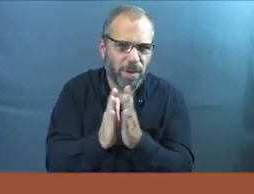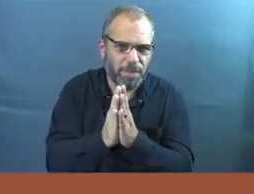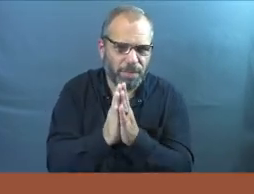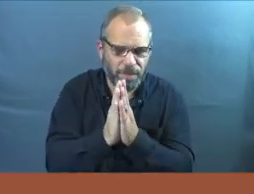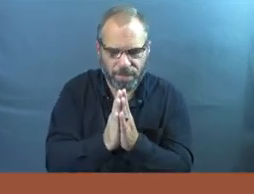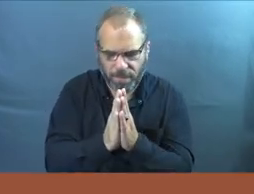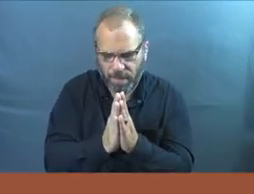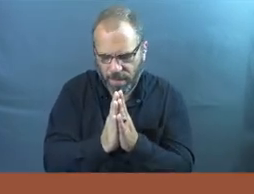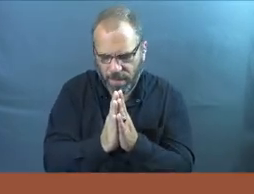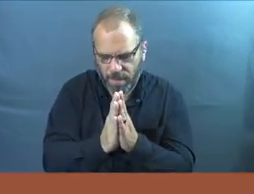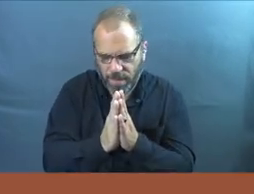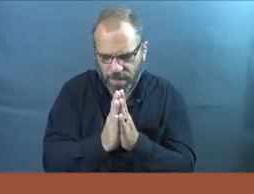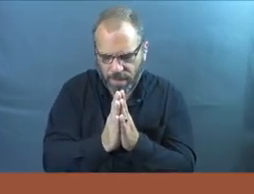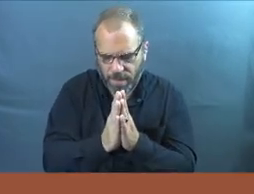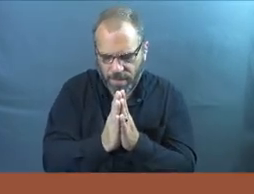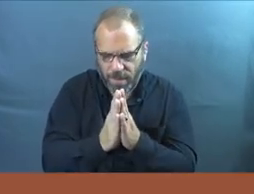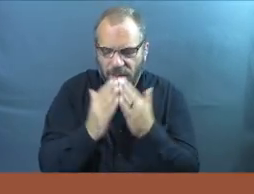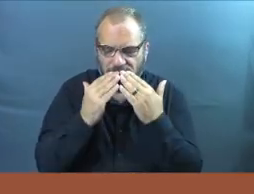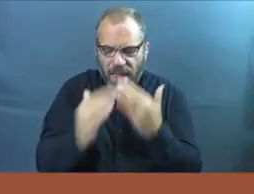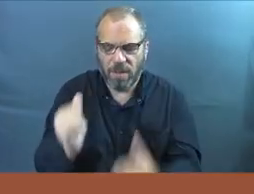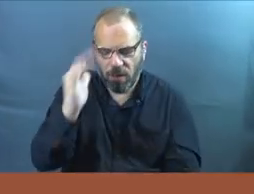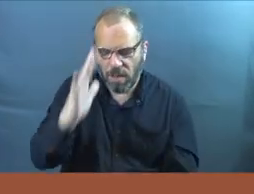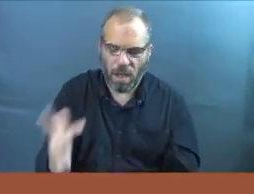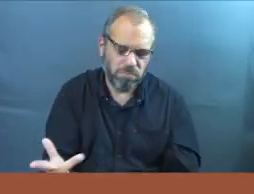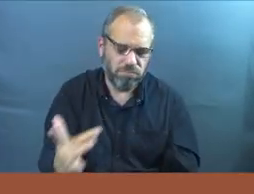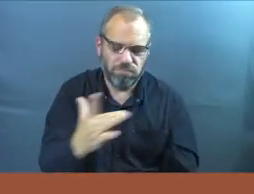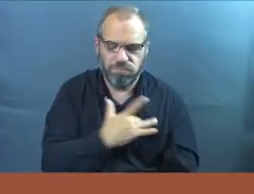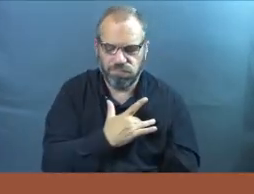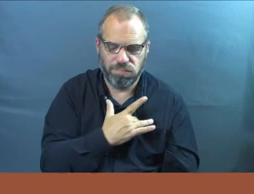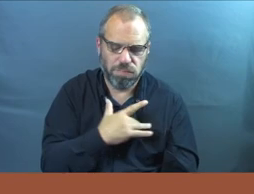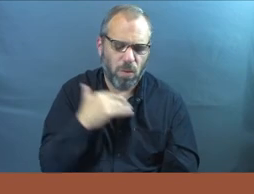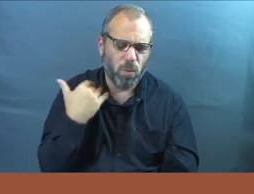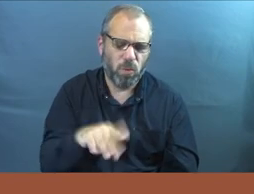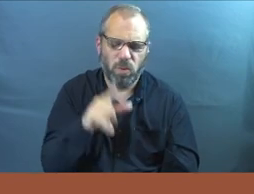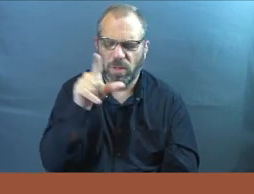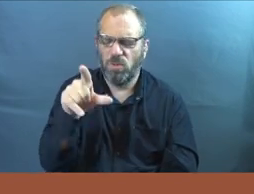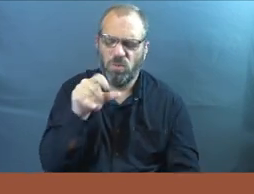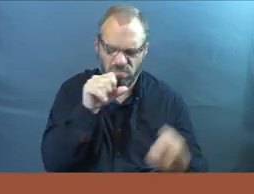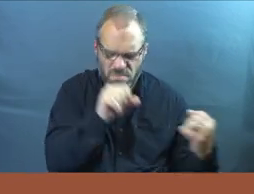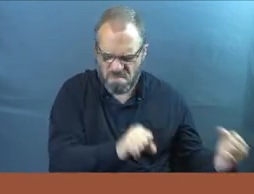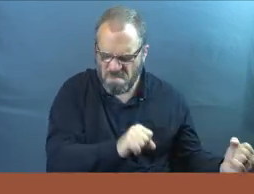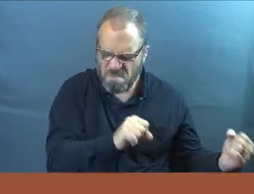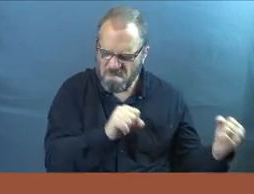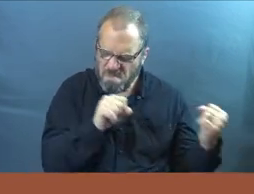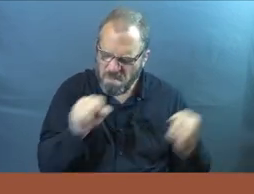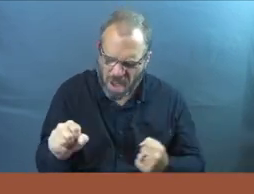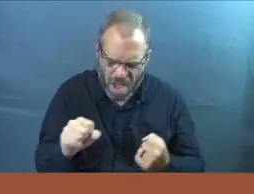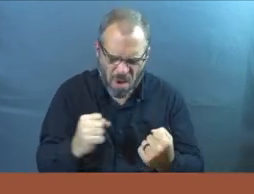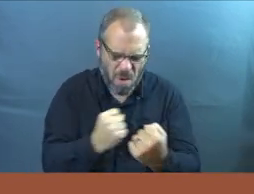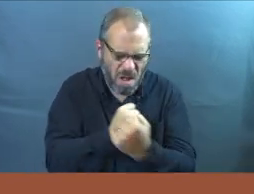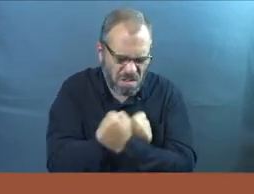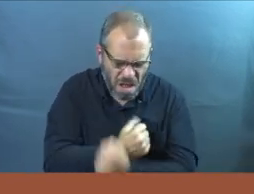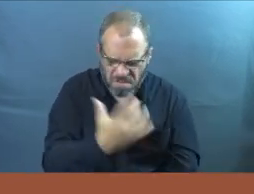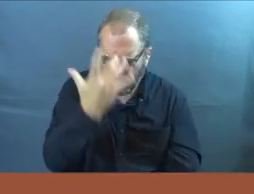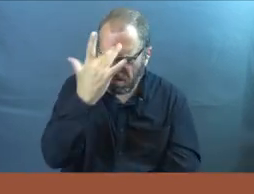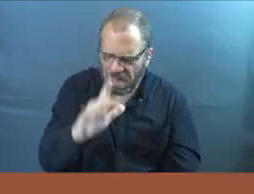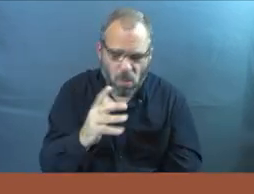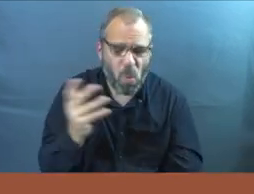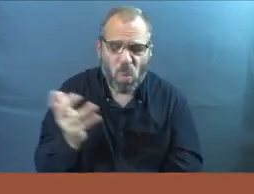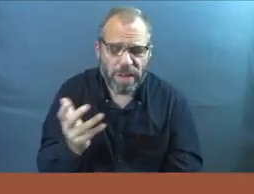Jesus, thank you, God, for the way that you reach out to us. Lord, I thank you that you have the power, the love, the intellect, God,